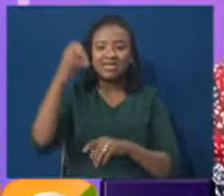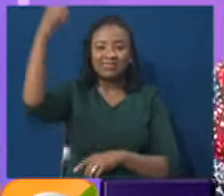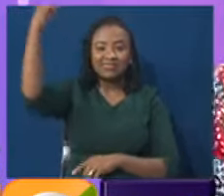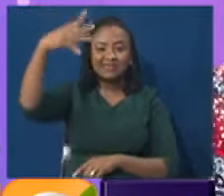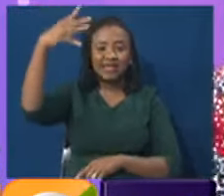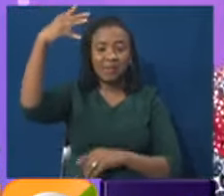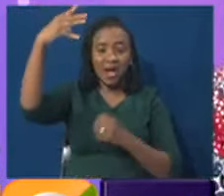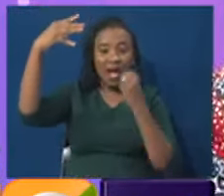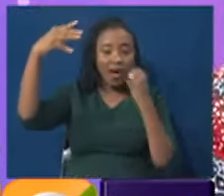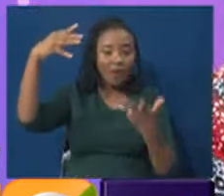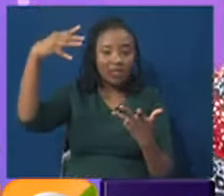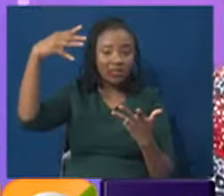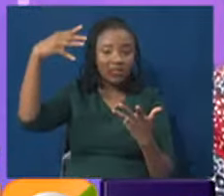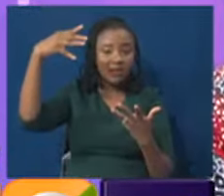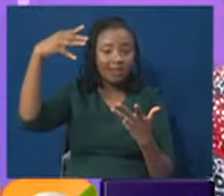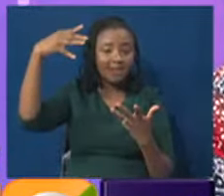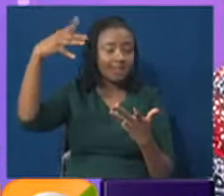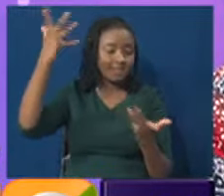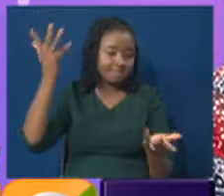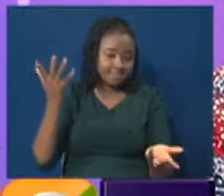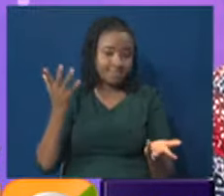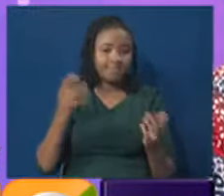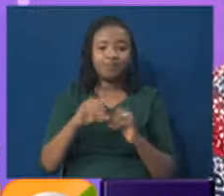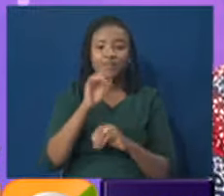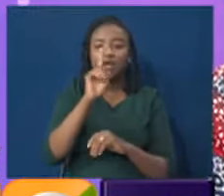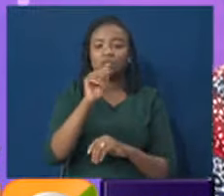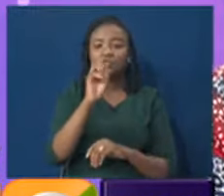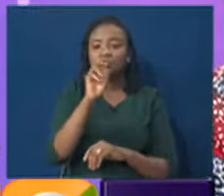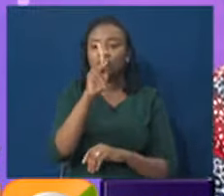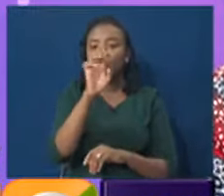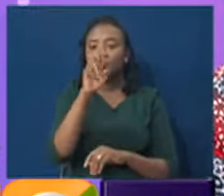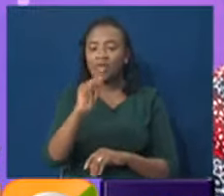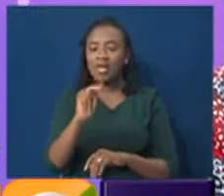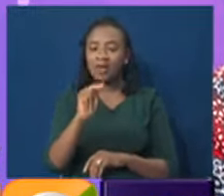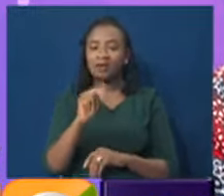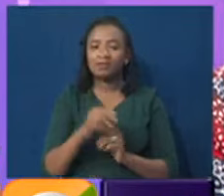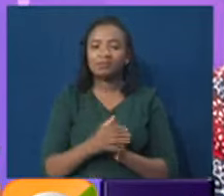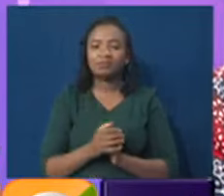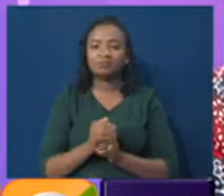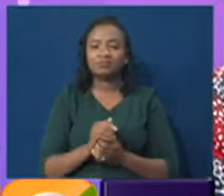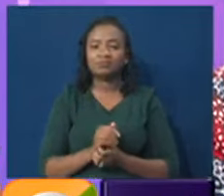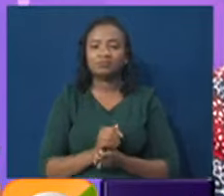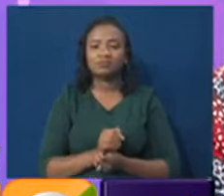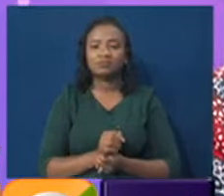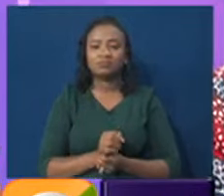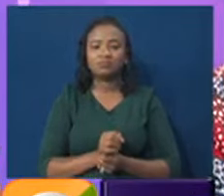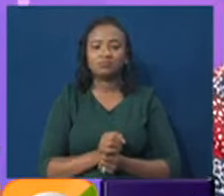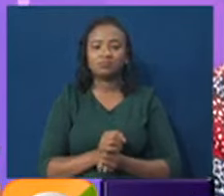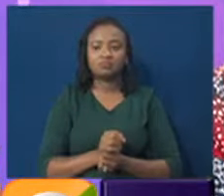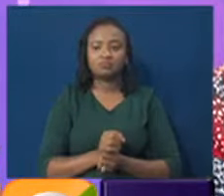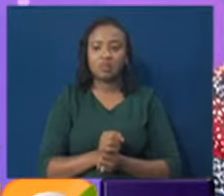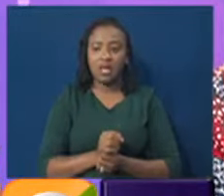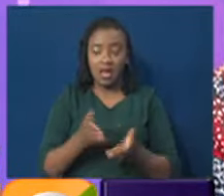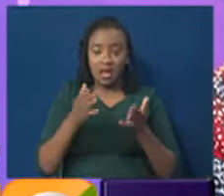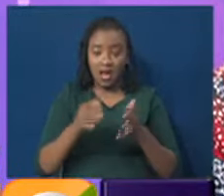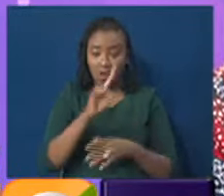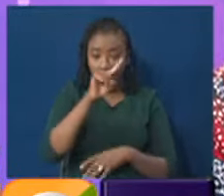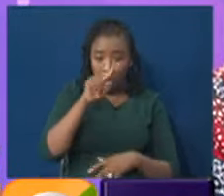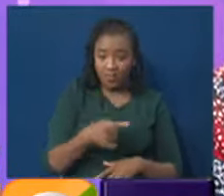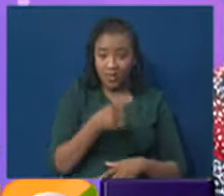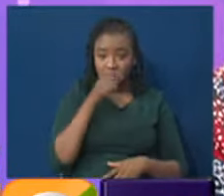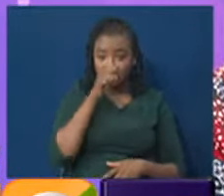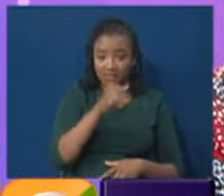you today, accrue you today, vis-a-vis what it was accruing you last year? I will tell you that a 1,000 shillings used to